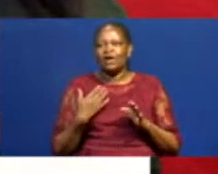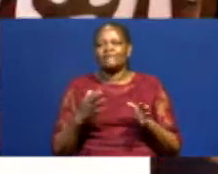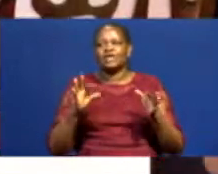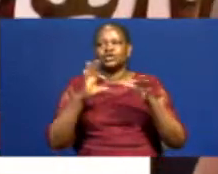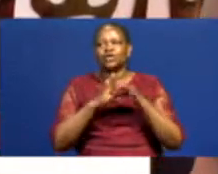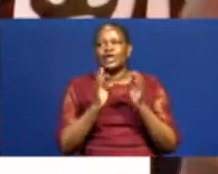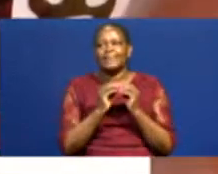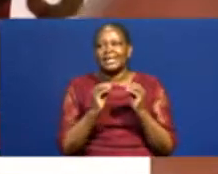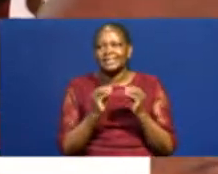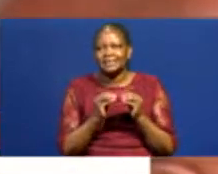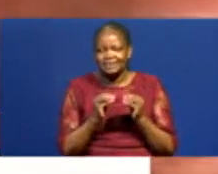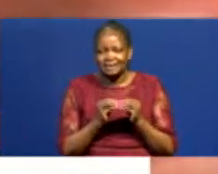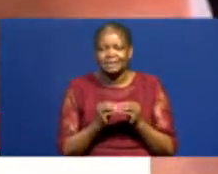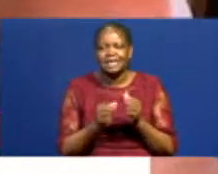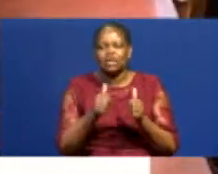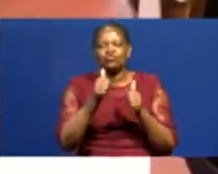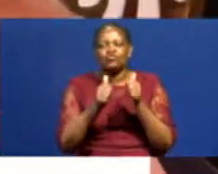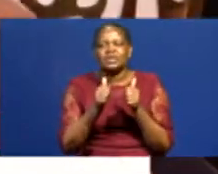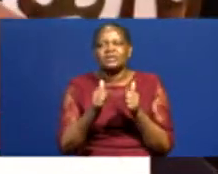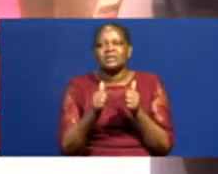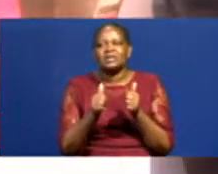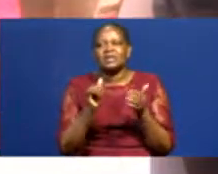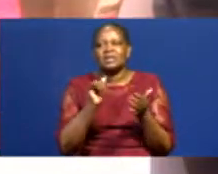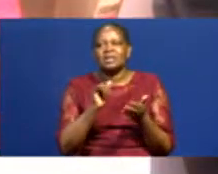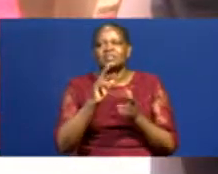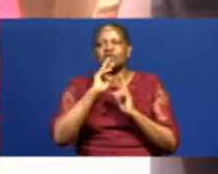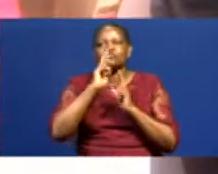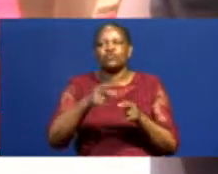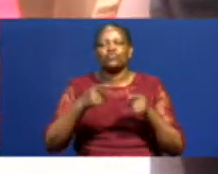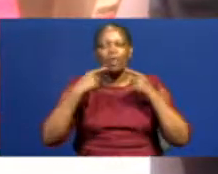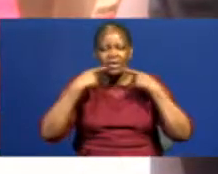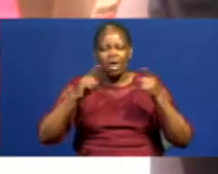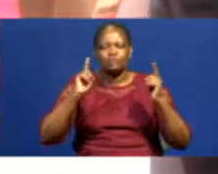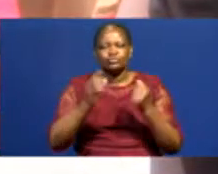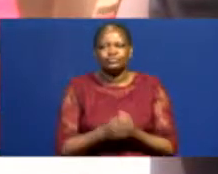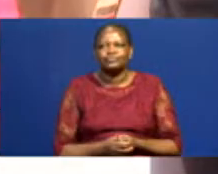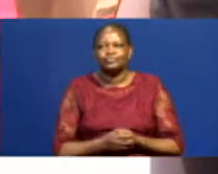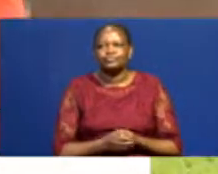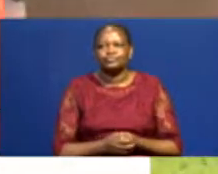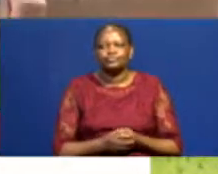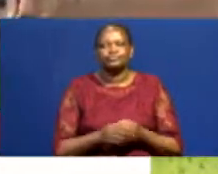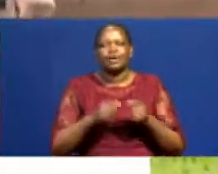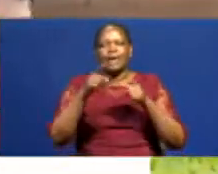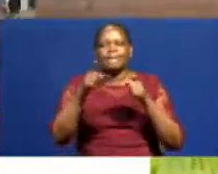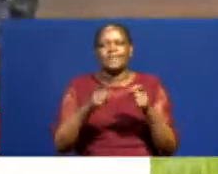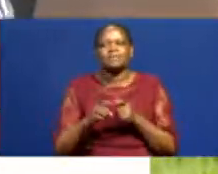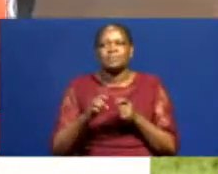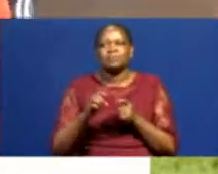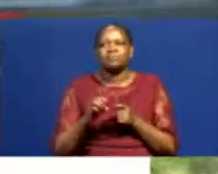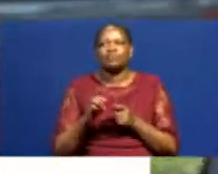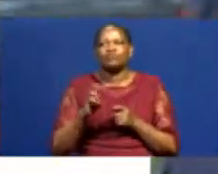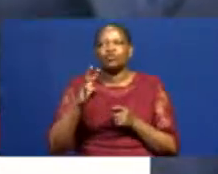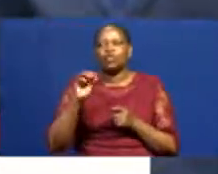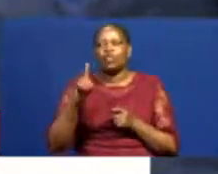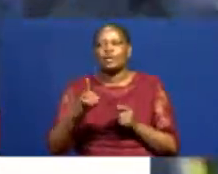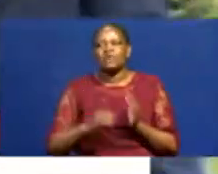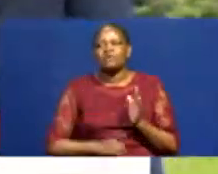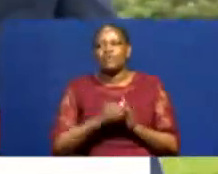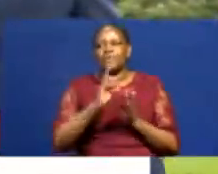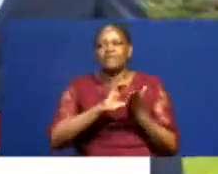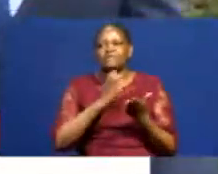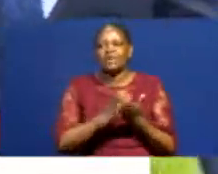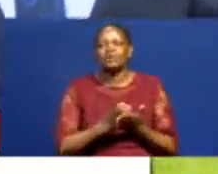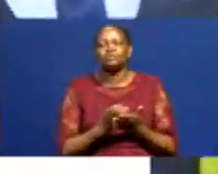joint meeting in which the outcomes were announced. Establishment and management of Ward Development Fund was one of the